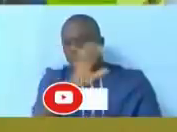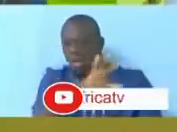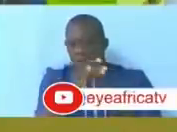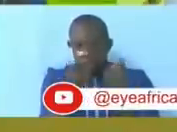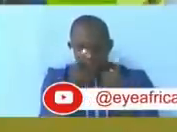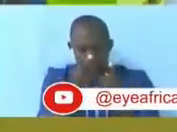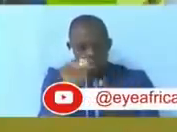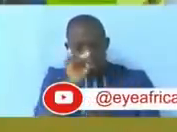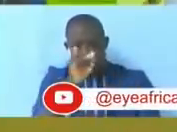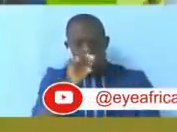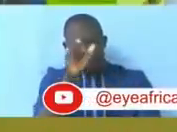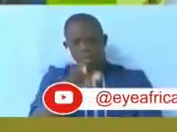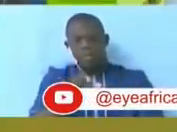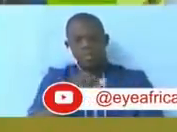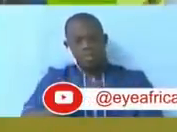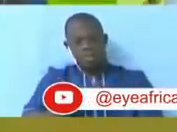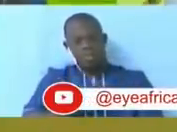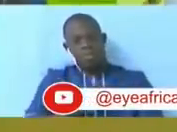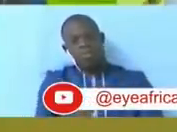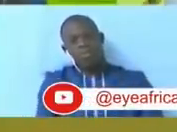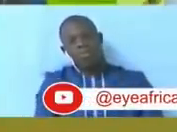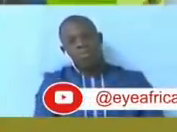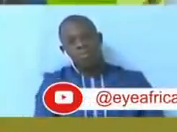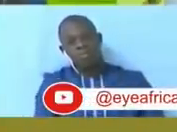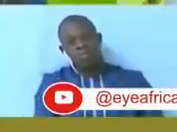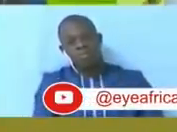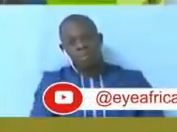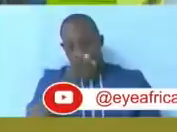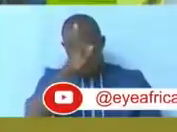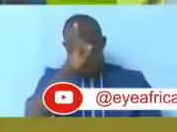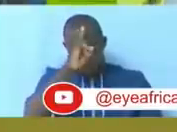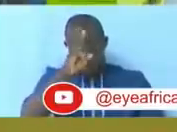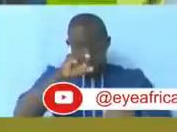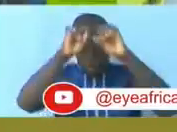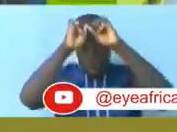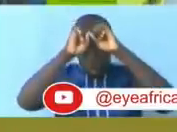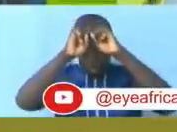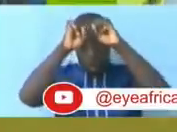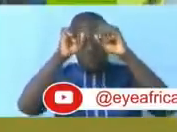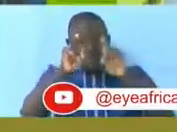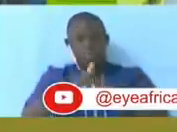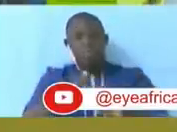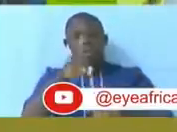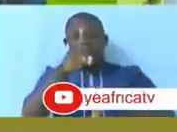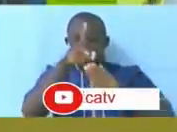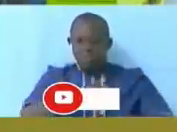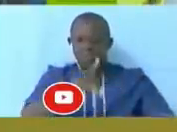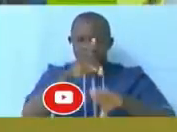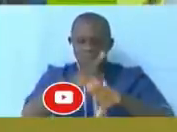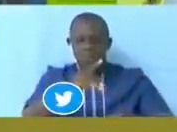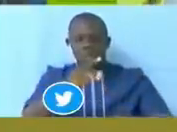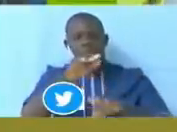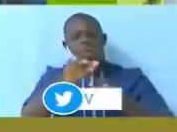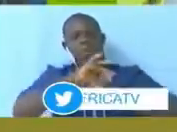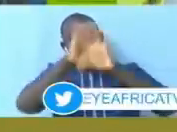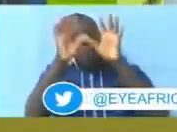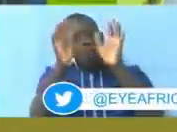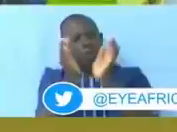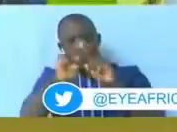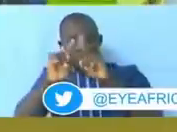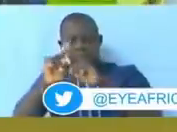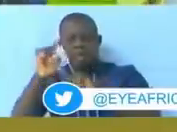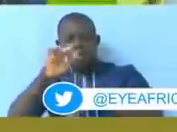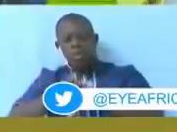personal possessions. The German government asserted all forms of pressure on the Gambia government.